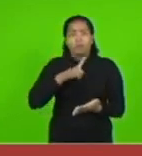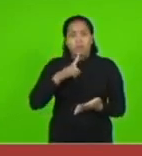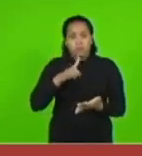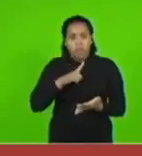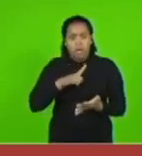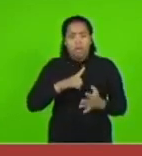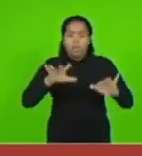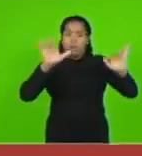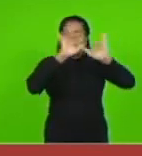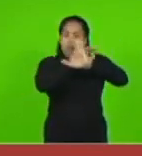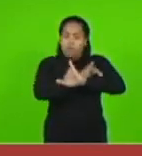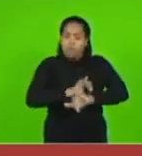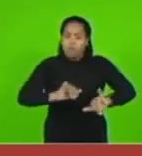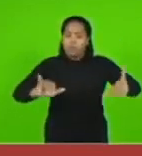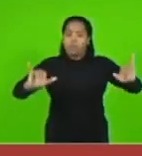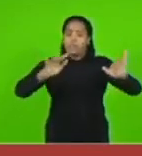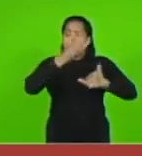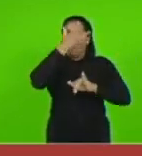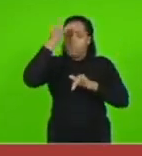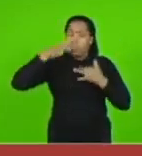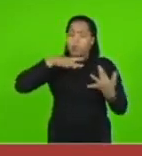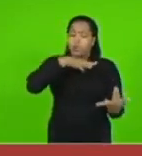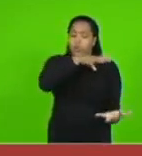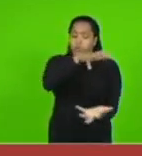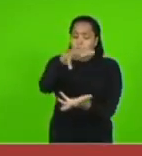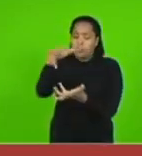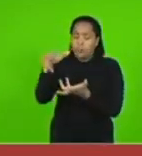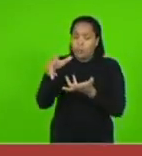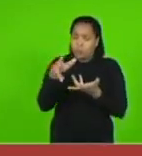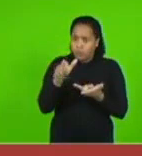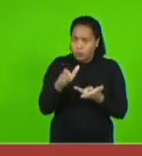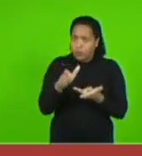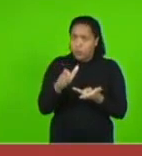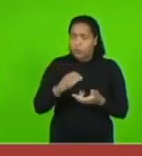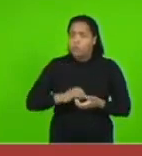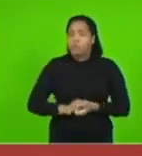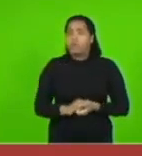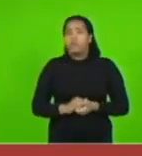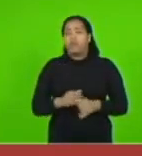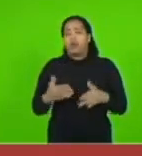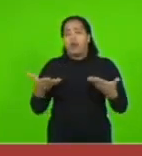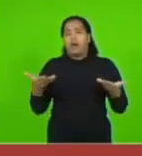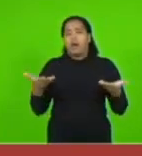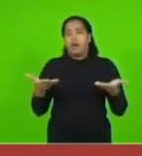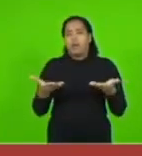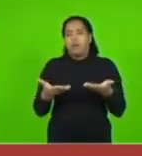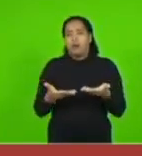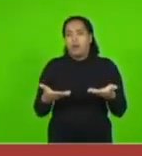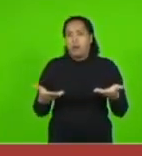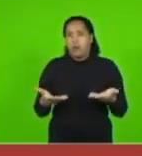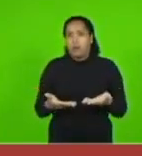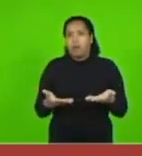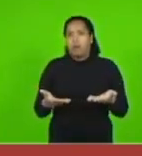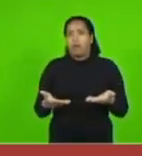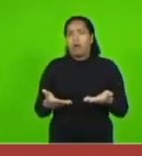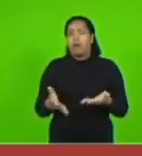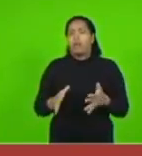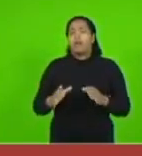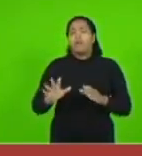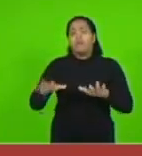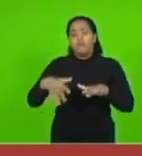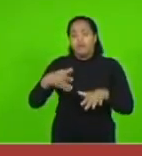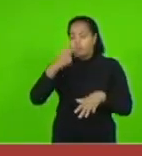have commitment to this work. We have told this, the whole world this. People who aren't committed are staying behind.